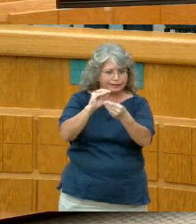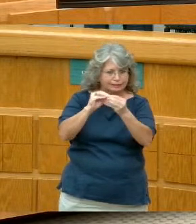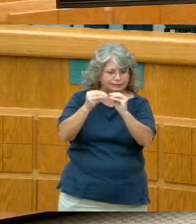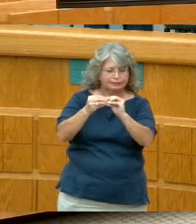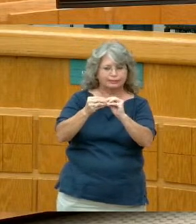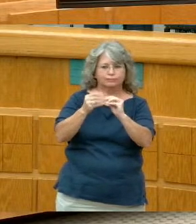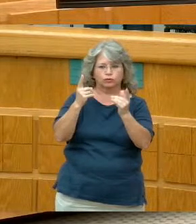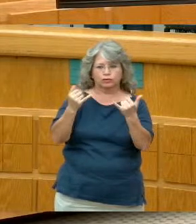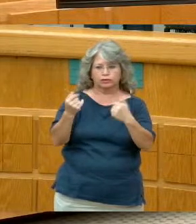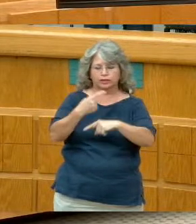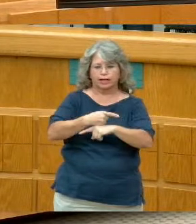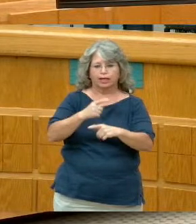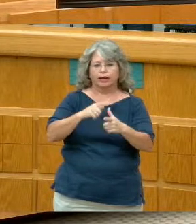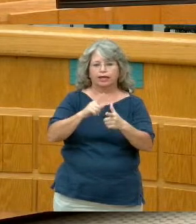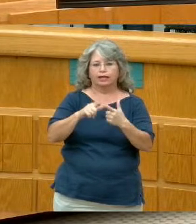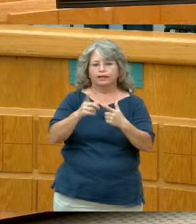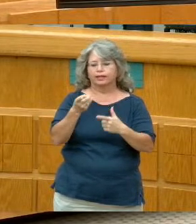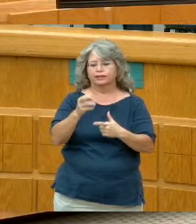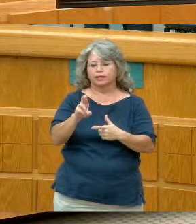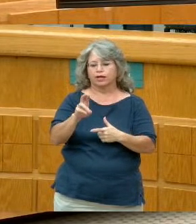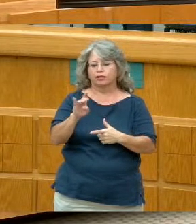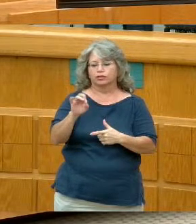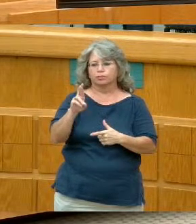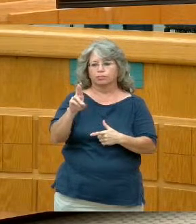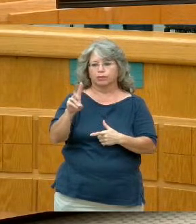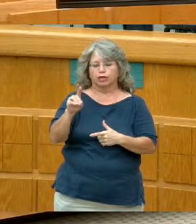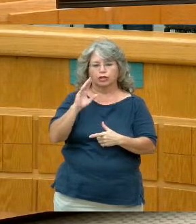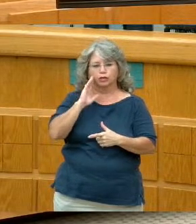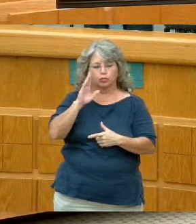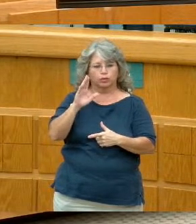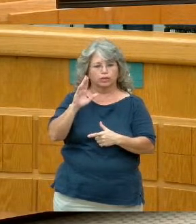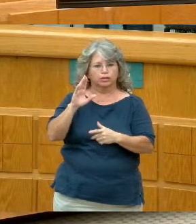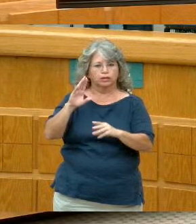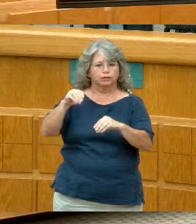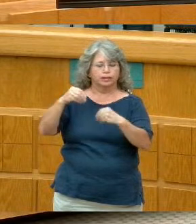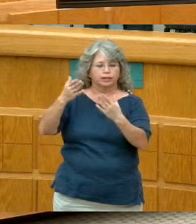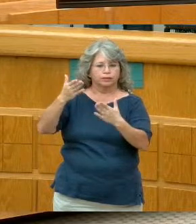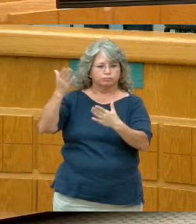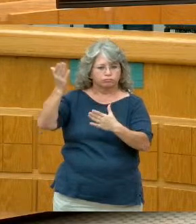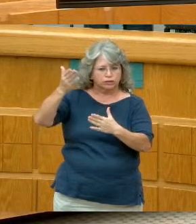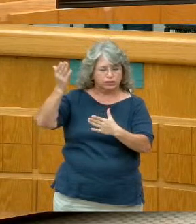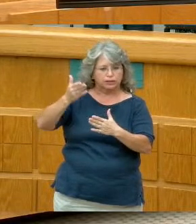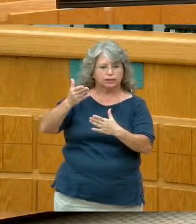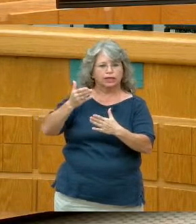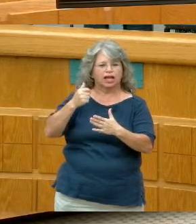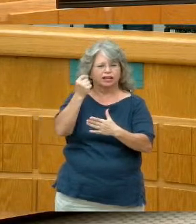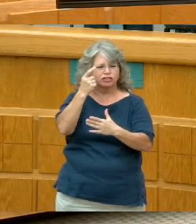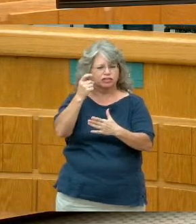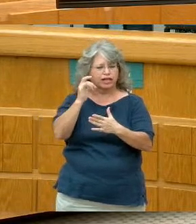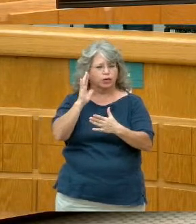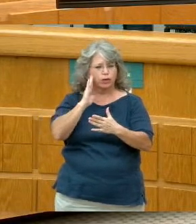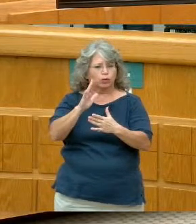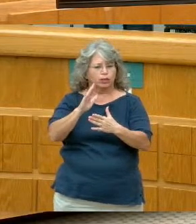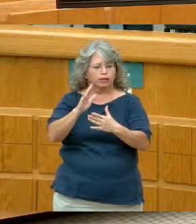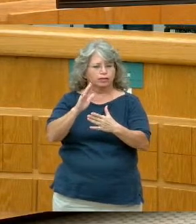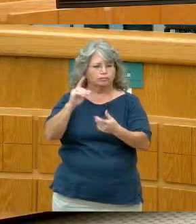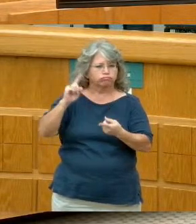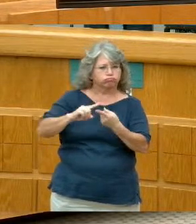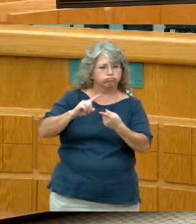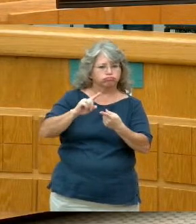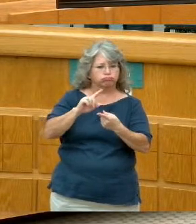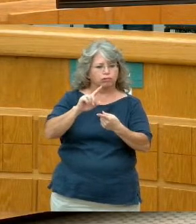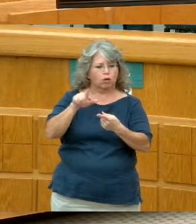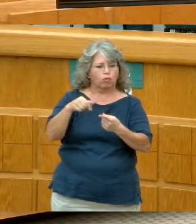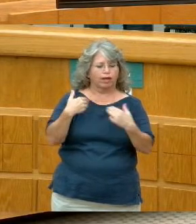where we are, and I understand that these meetings now will just be on Tuesdays in the future, so